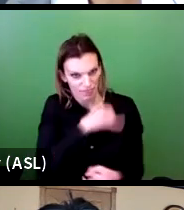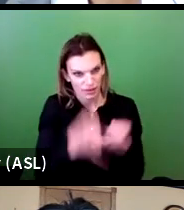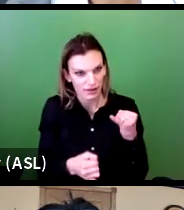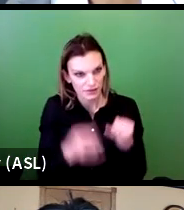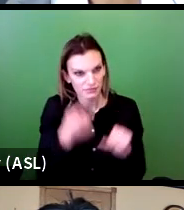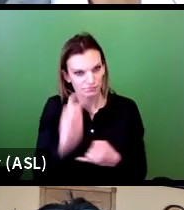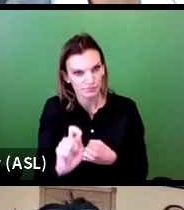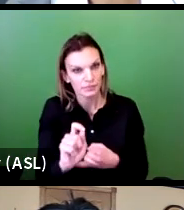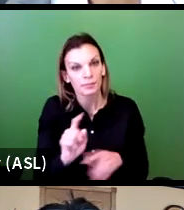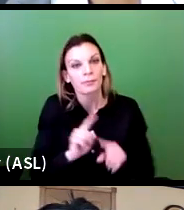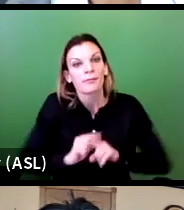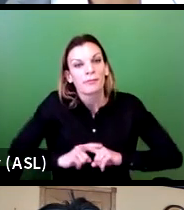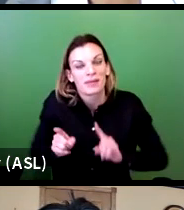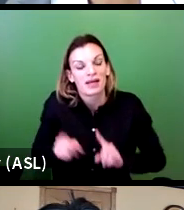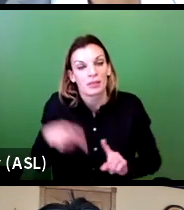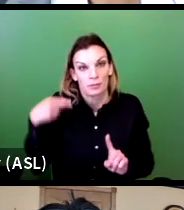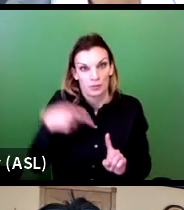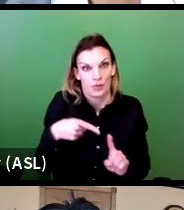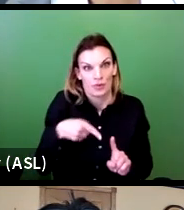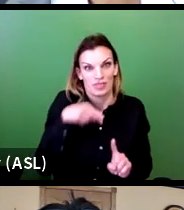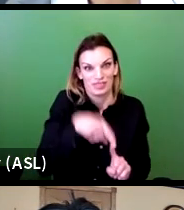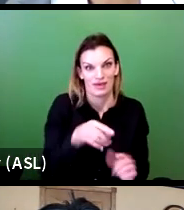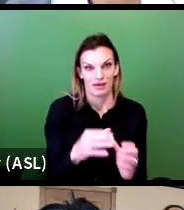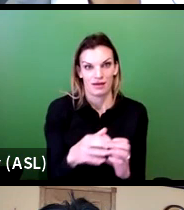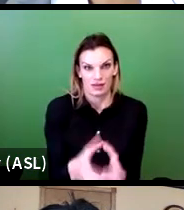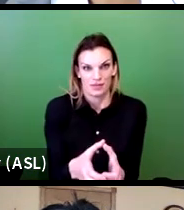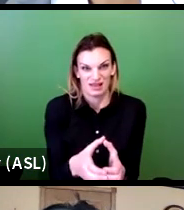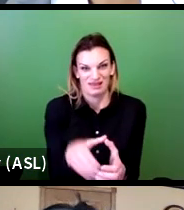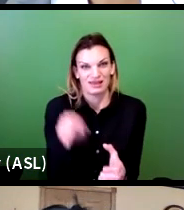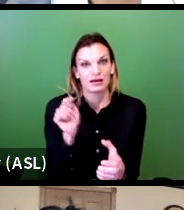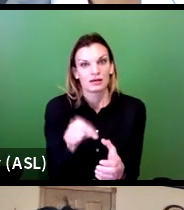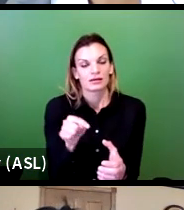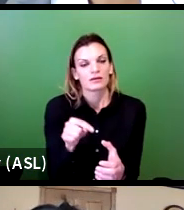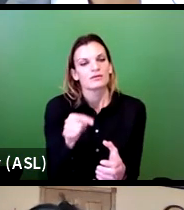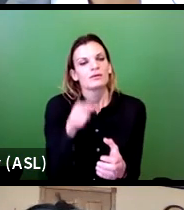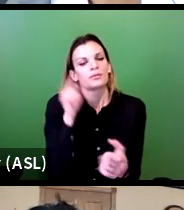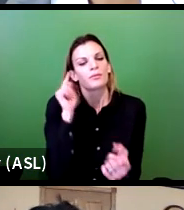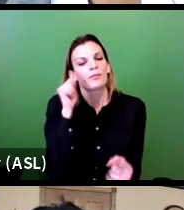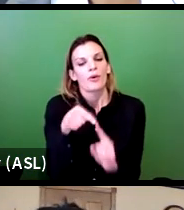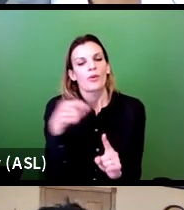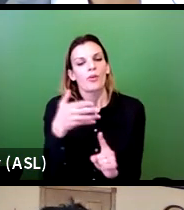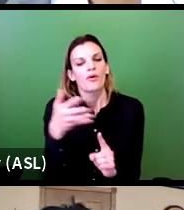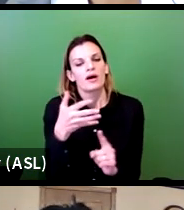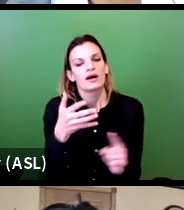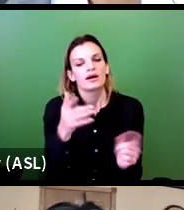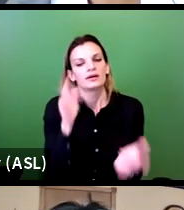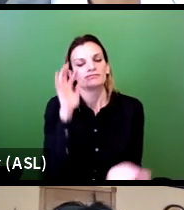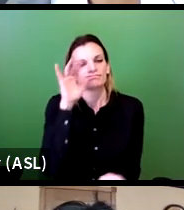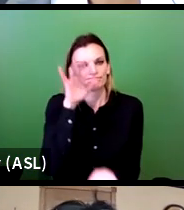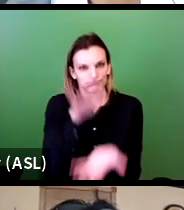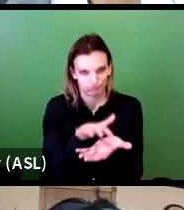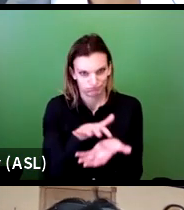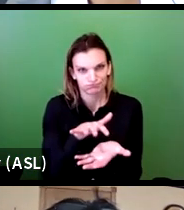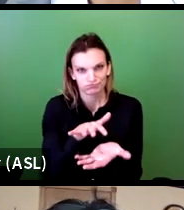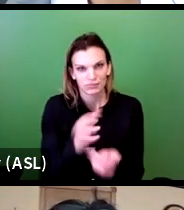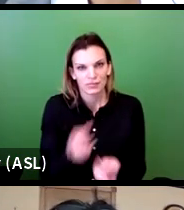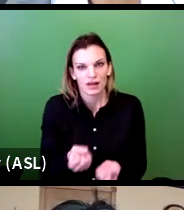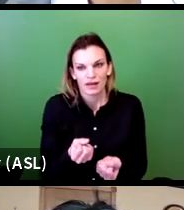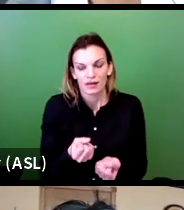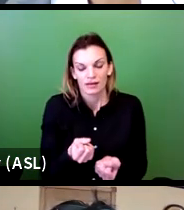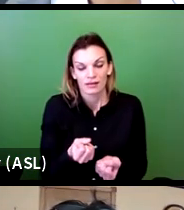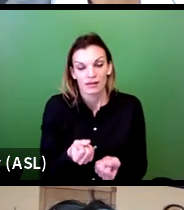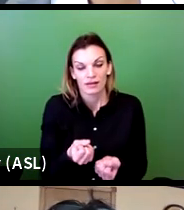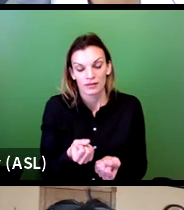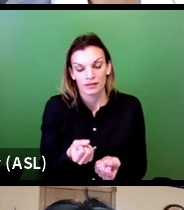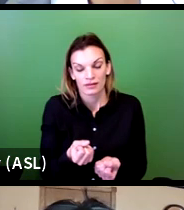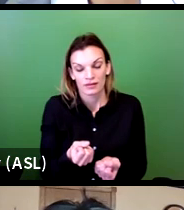the subcommittee is going to be to narrow it down to, however many number of people that the subcommittee then